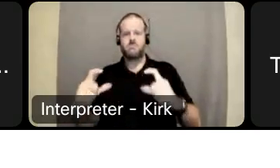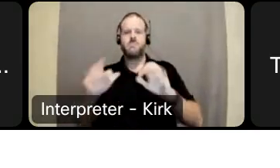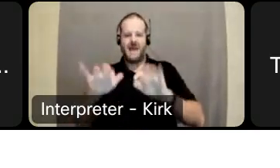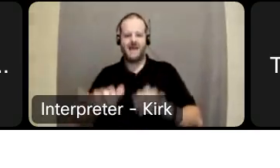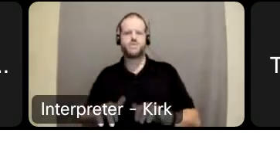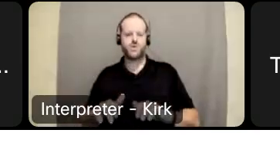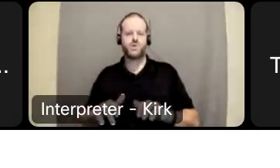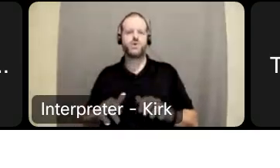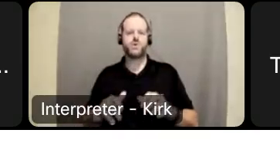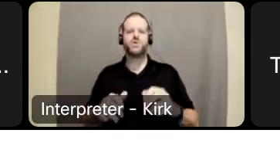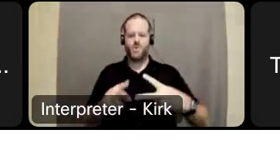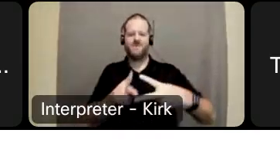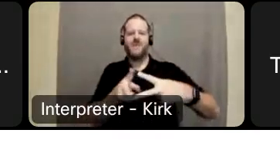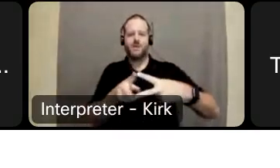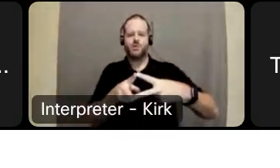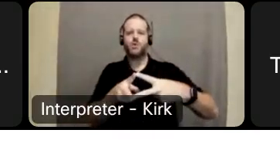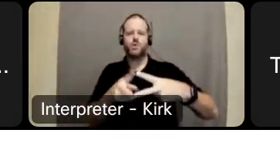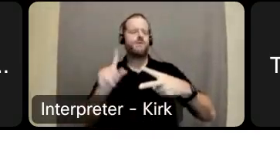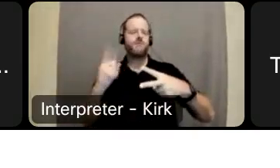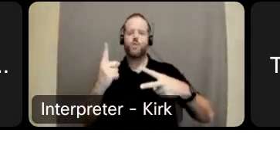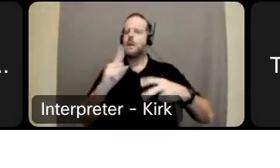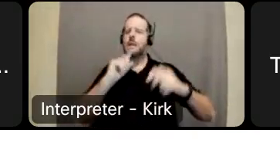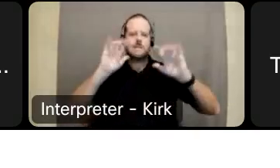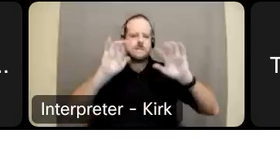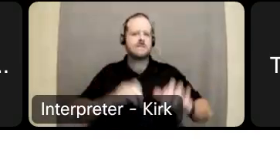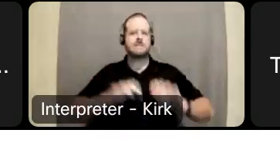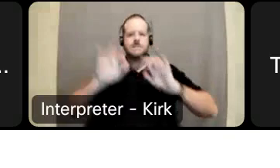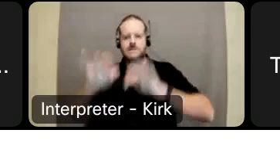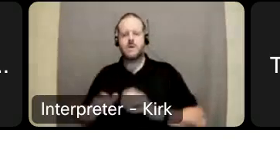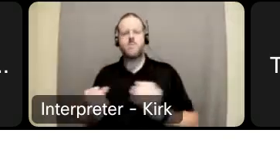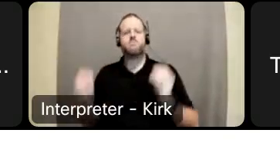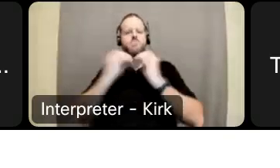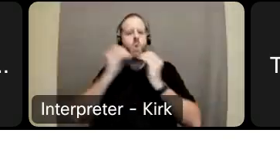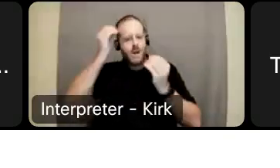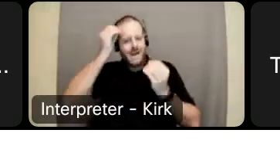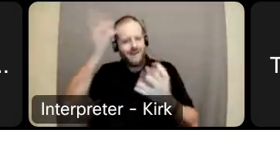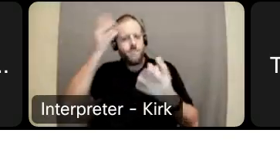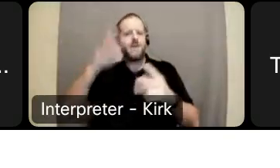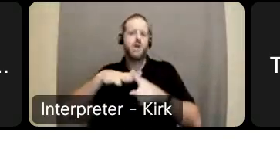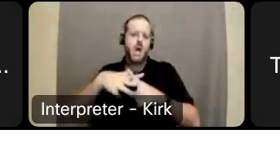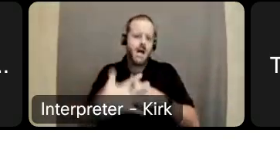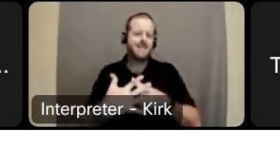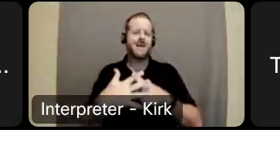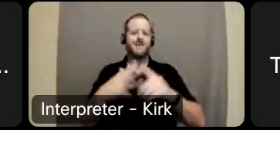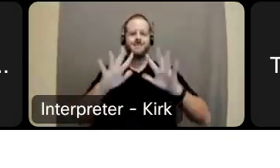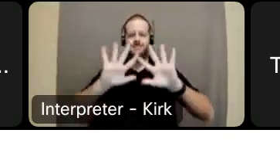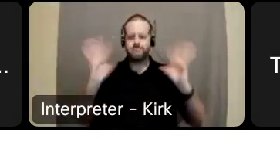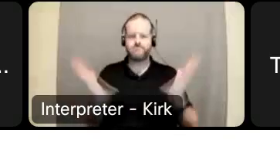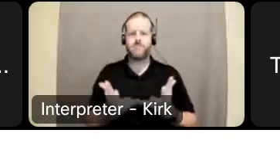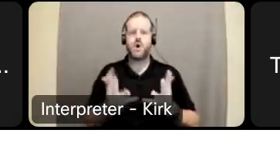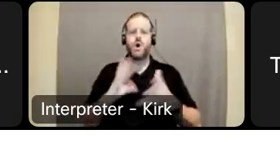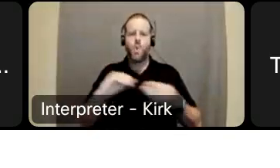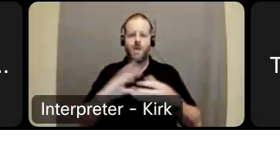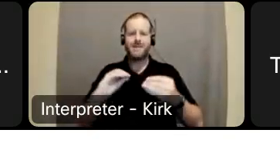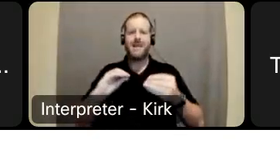you have these 2 options to provide more context, color, qualitative information about